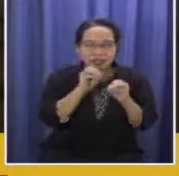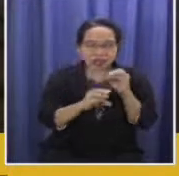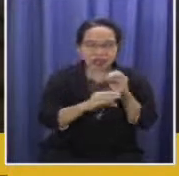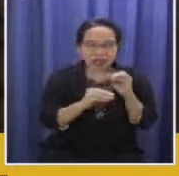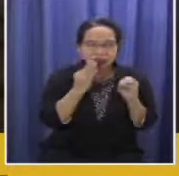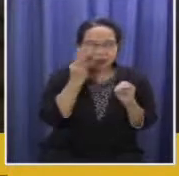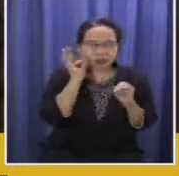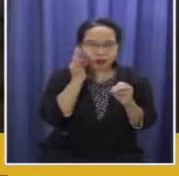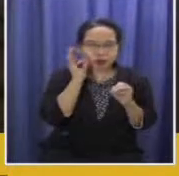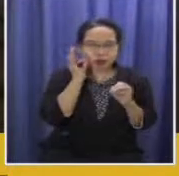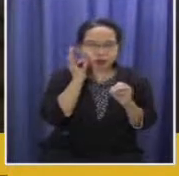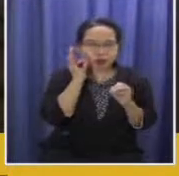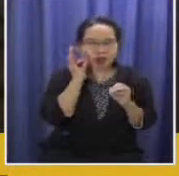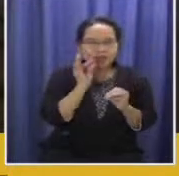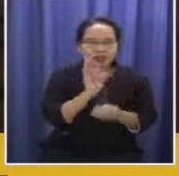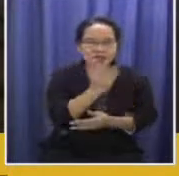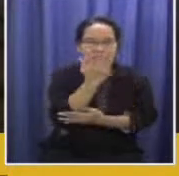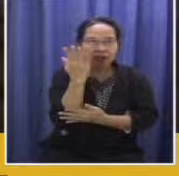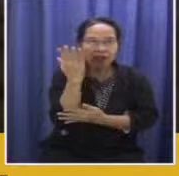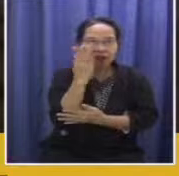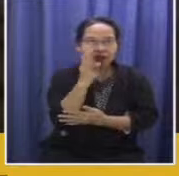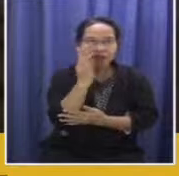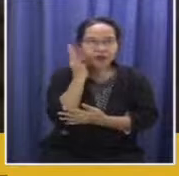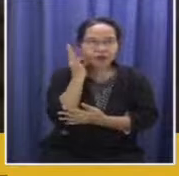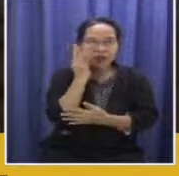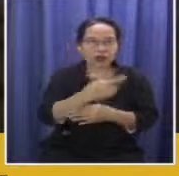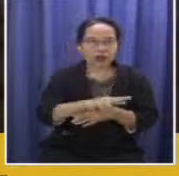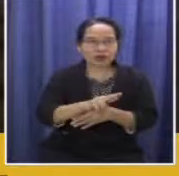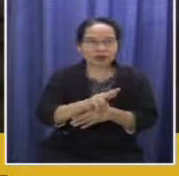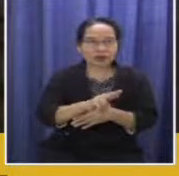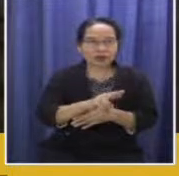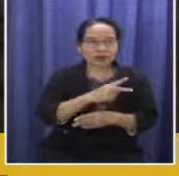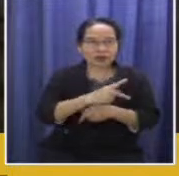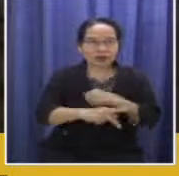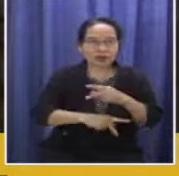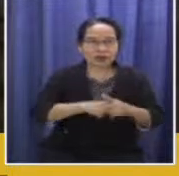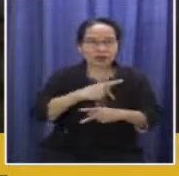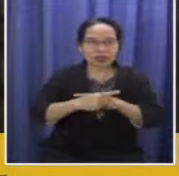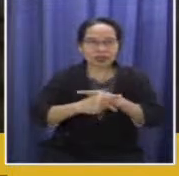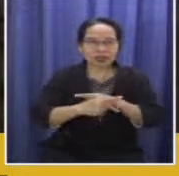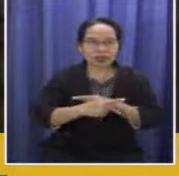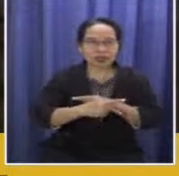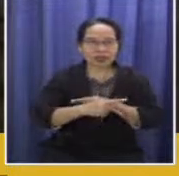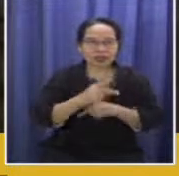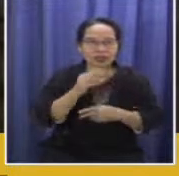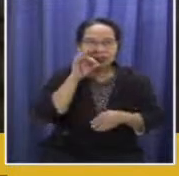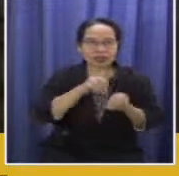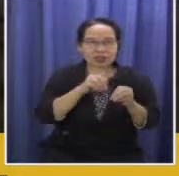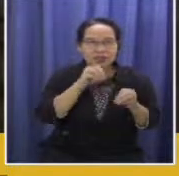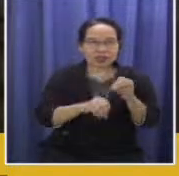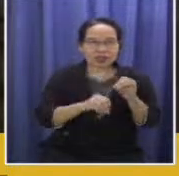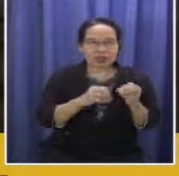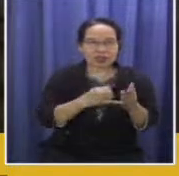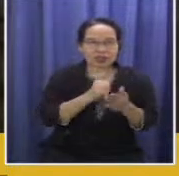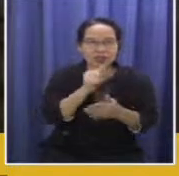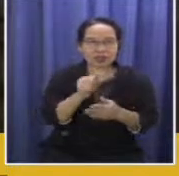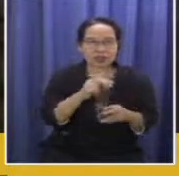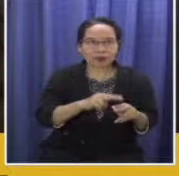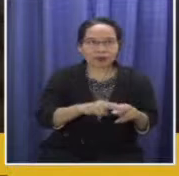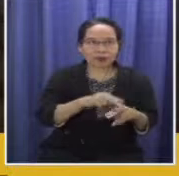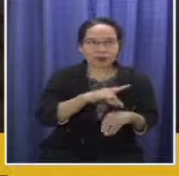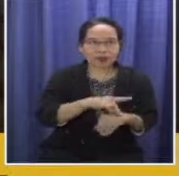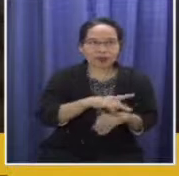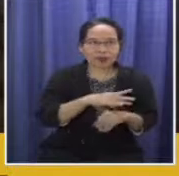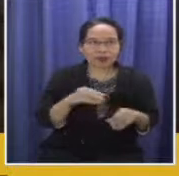the fruit, tree yielding fruit after his kind, whose seeds is in itself upon